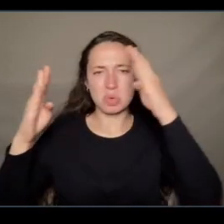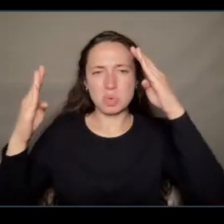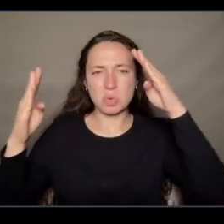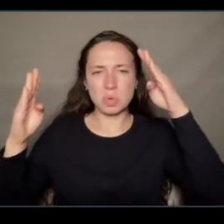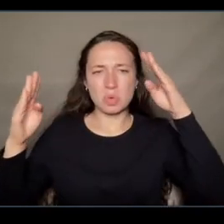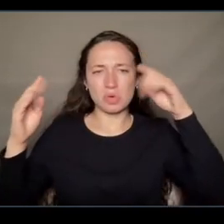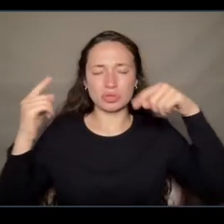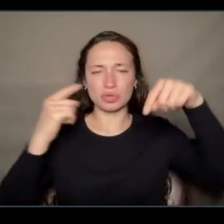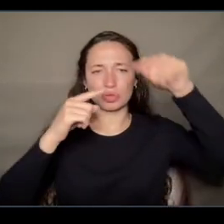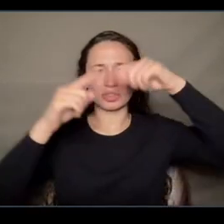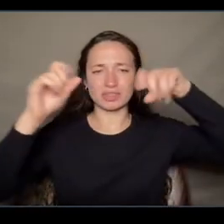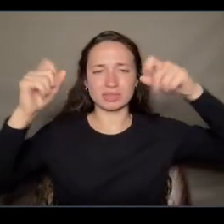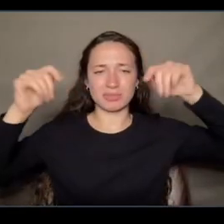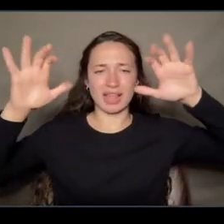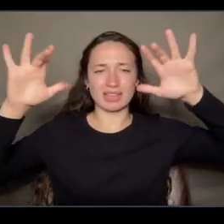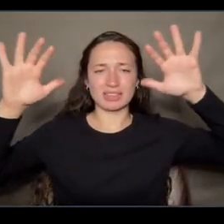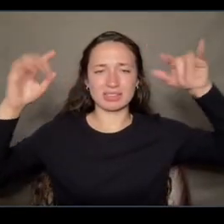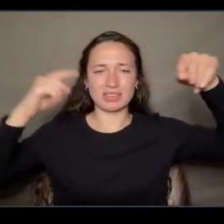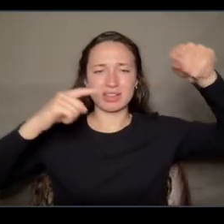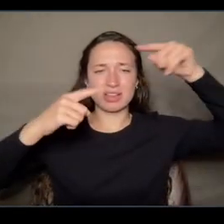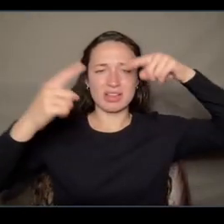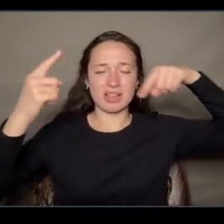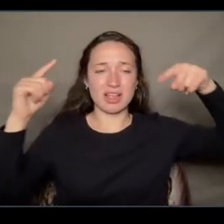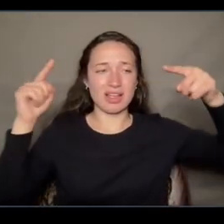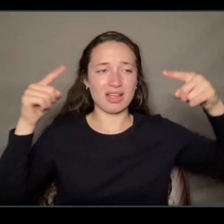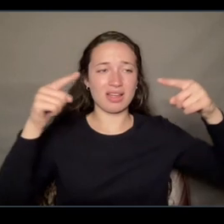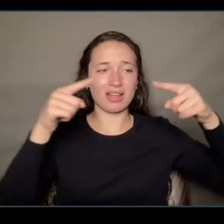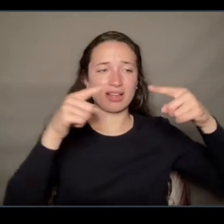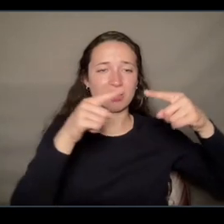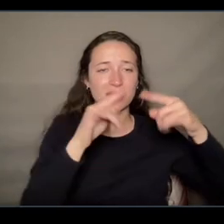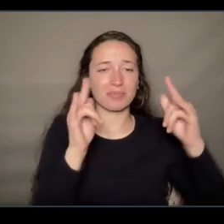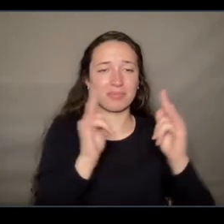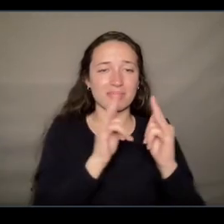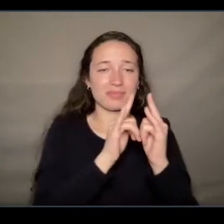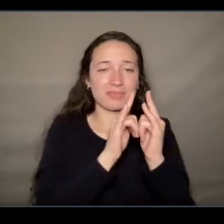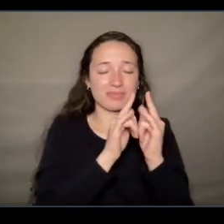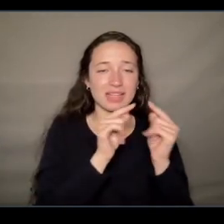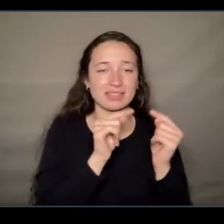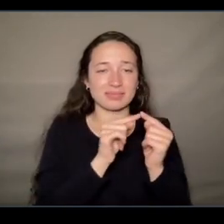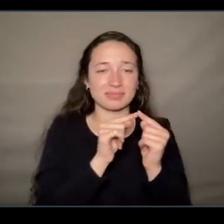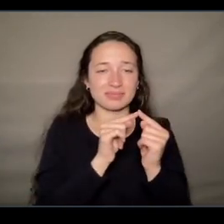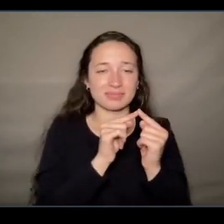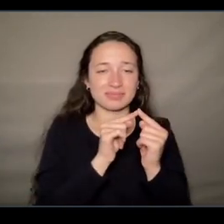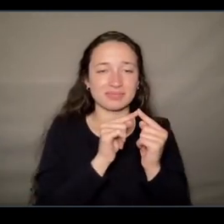blue circles of space flying to its mate.